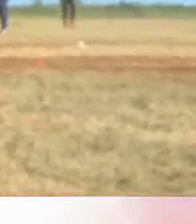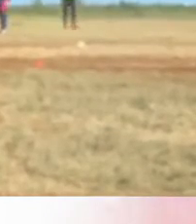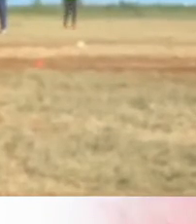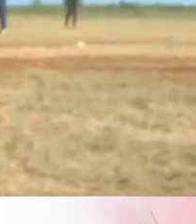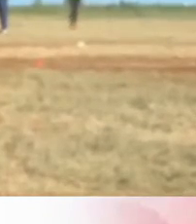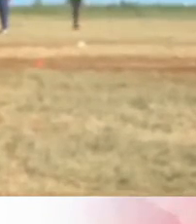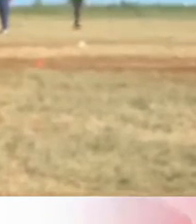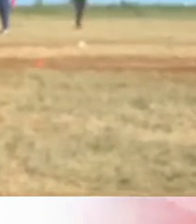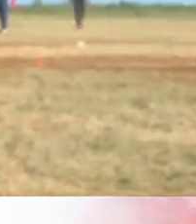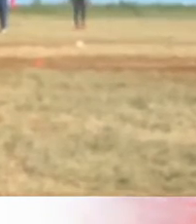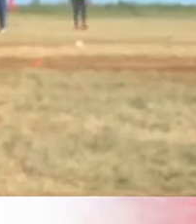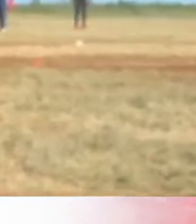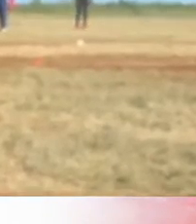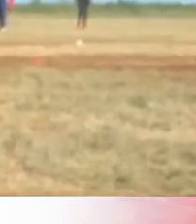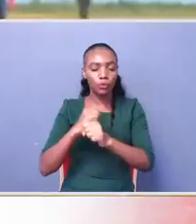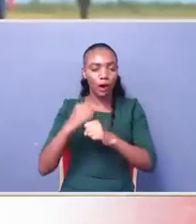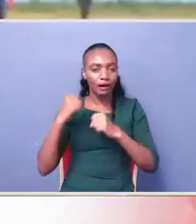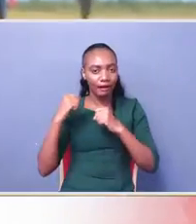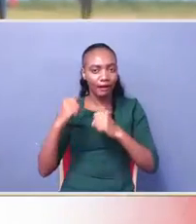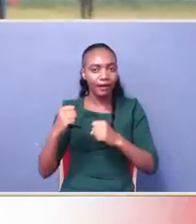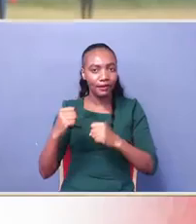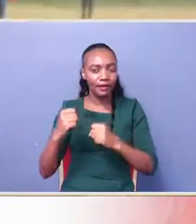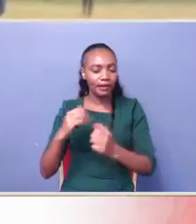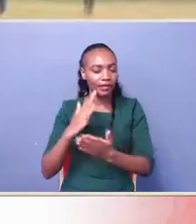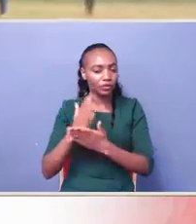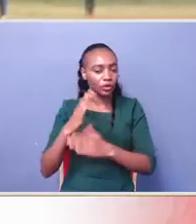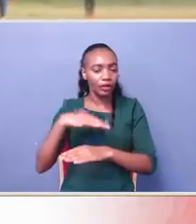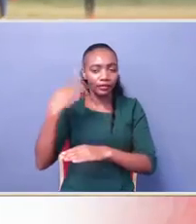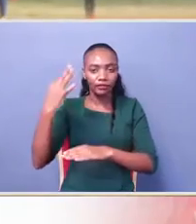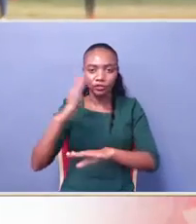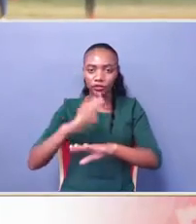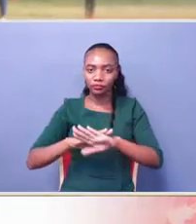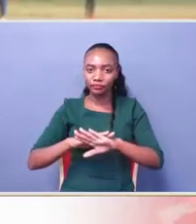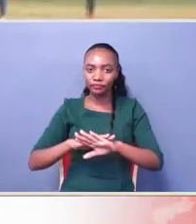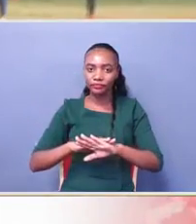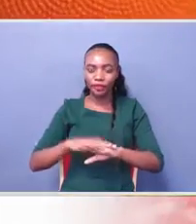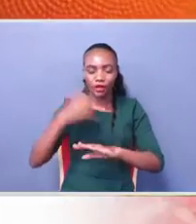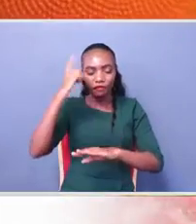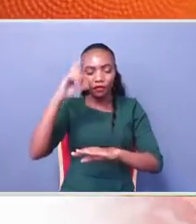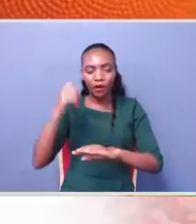and make sure like Kenya will actually be featured in other international games and tournaments.